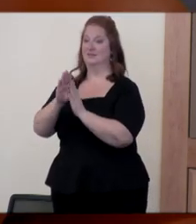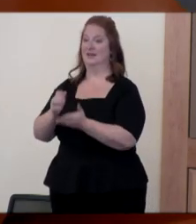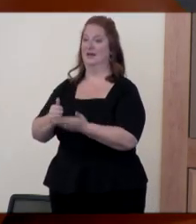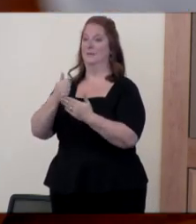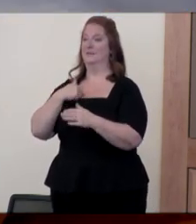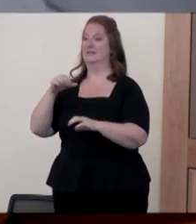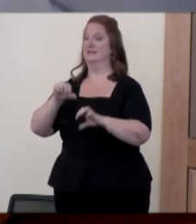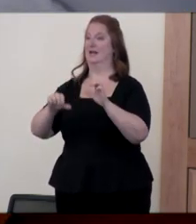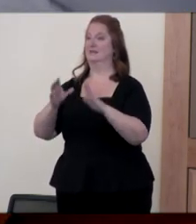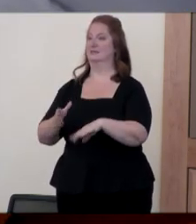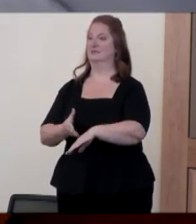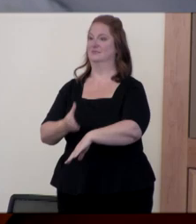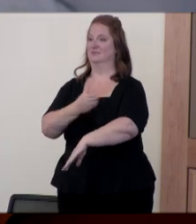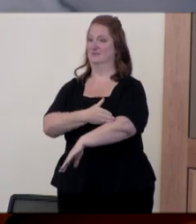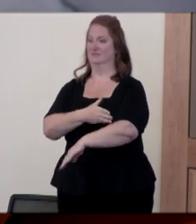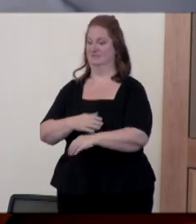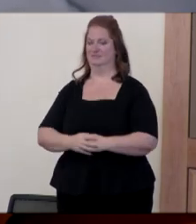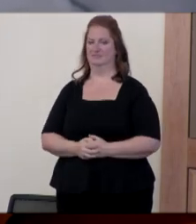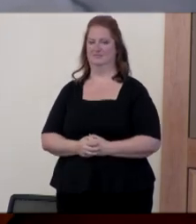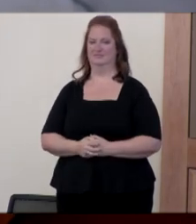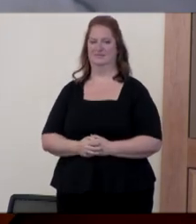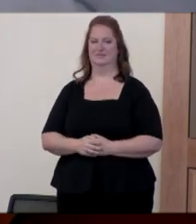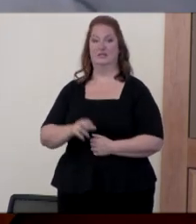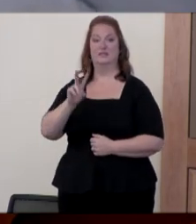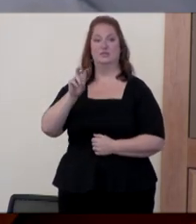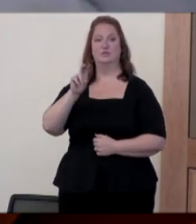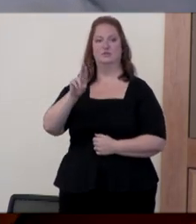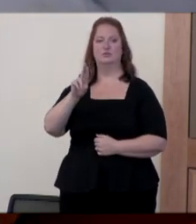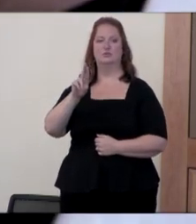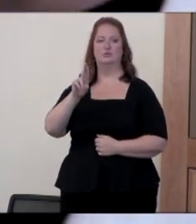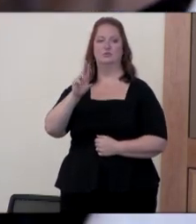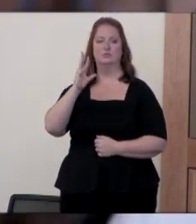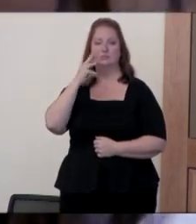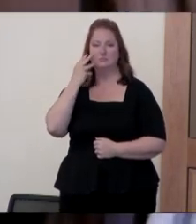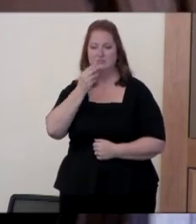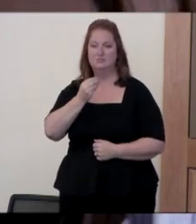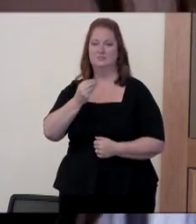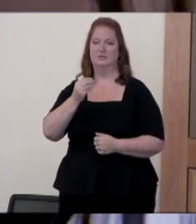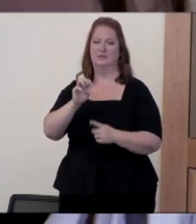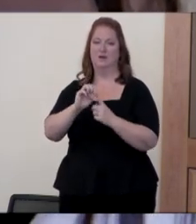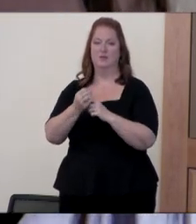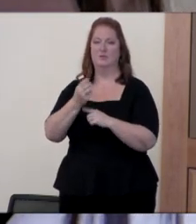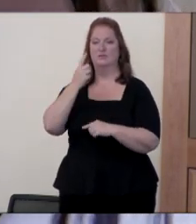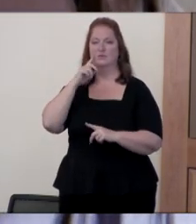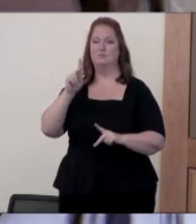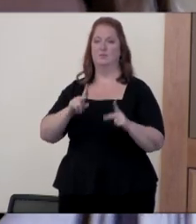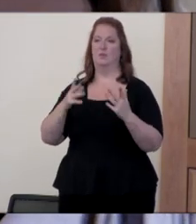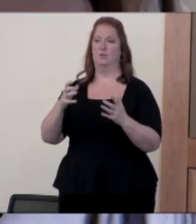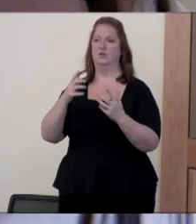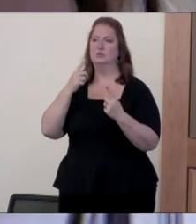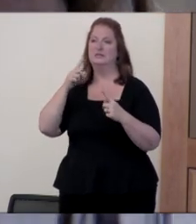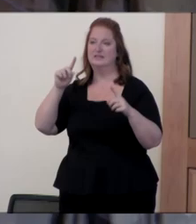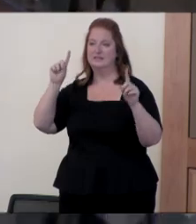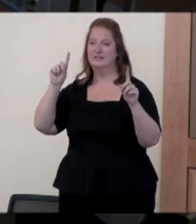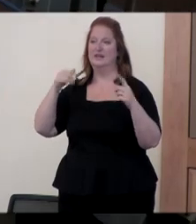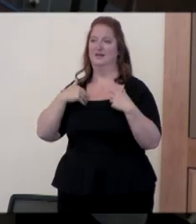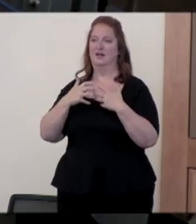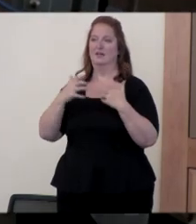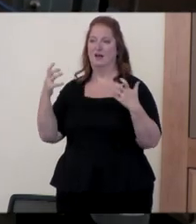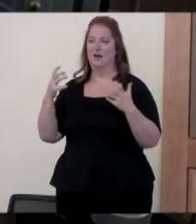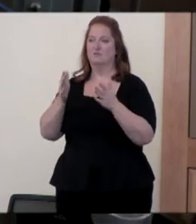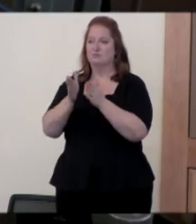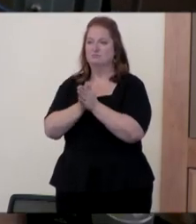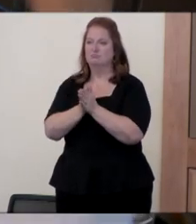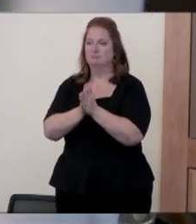scientist. VCU is a very rich environment for a lot of students who really want to succeed and have a lot of initiative. It's